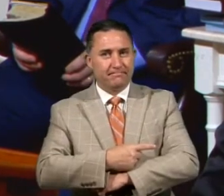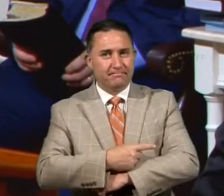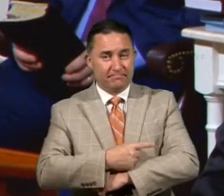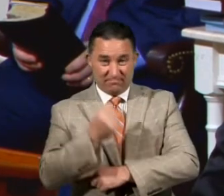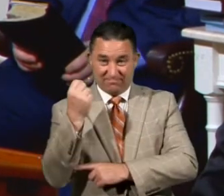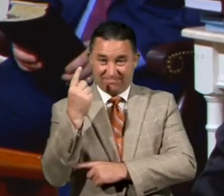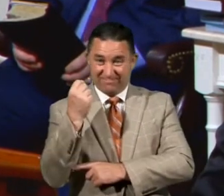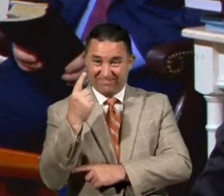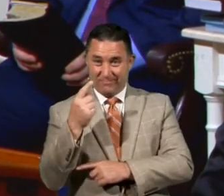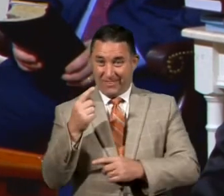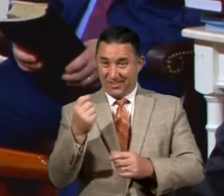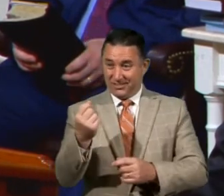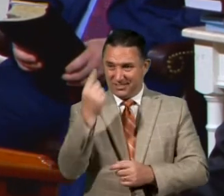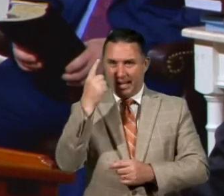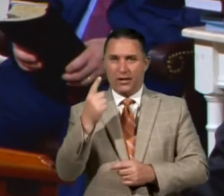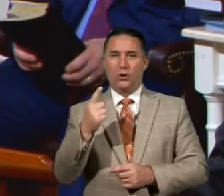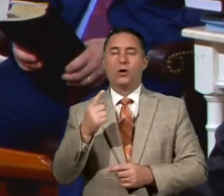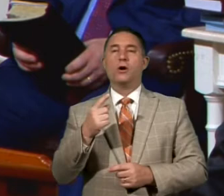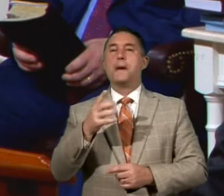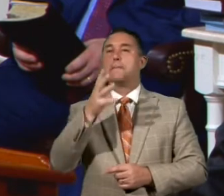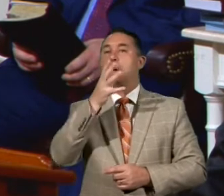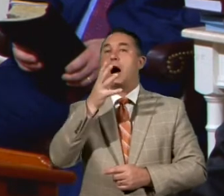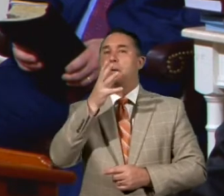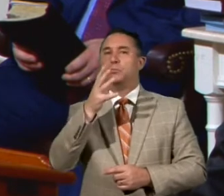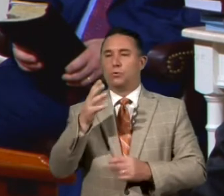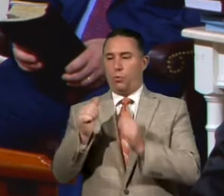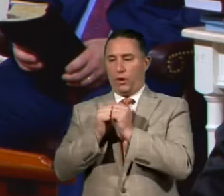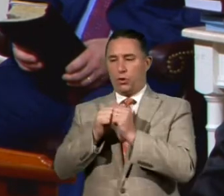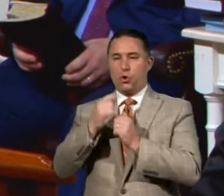It's remembering the Gold Star moms.